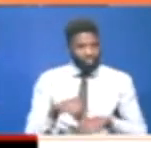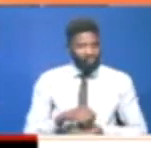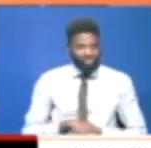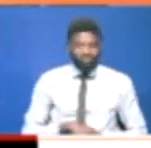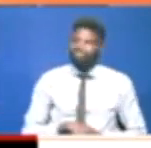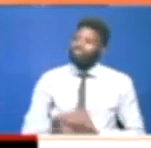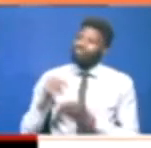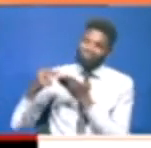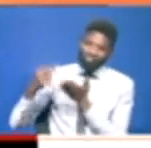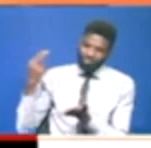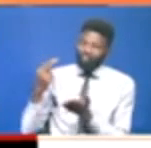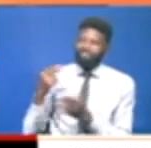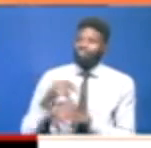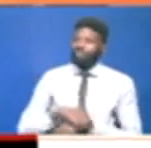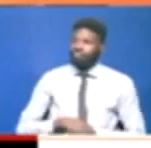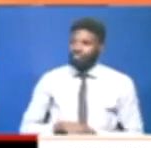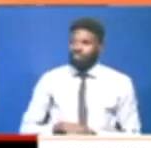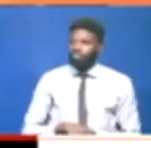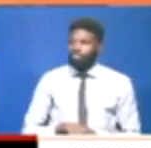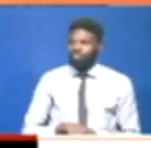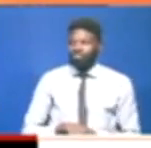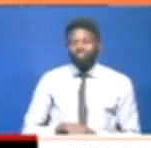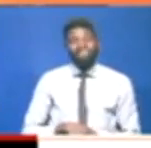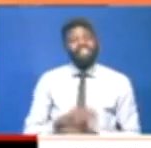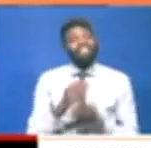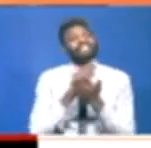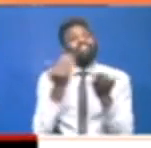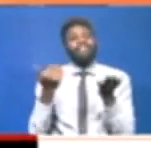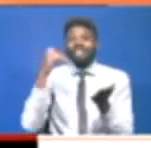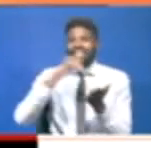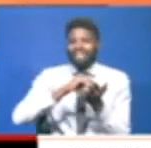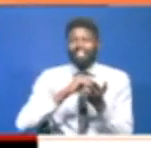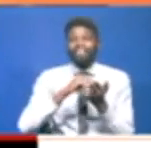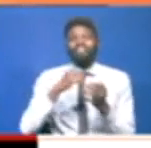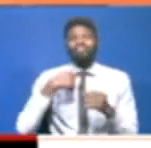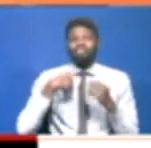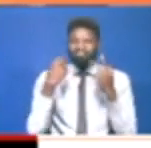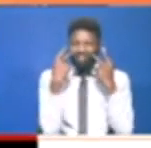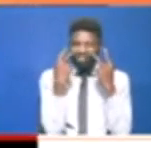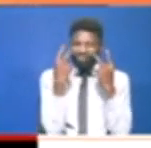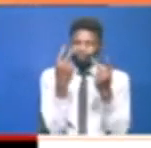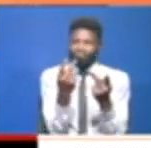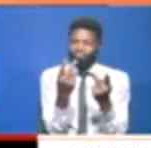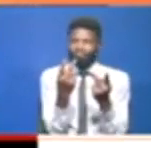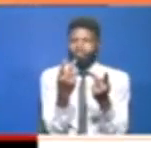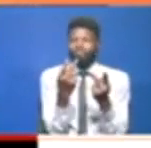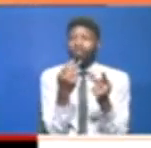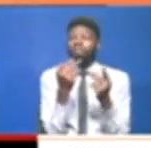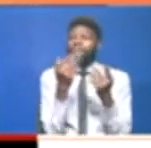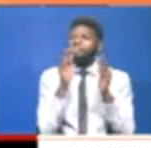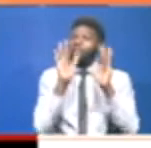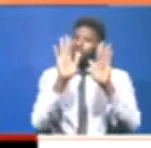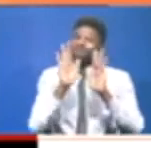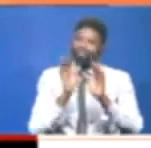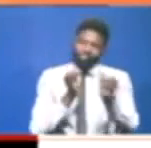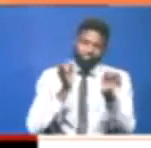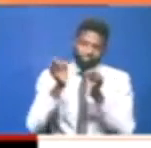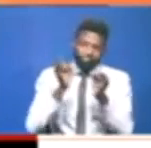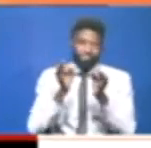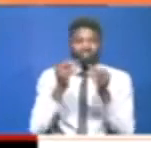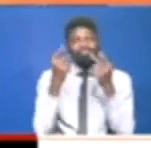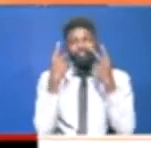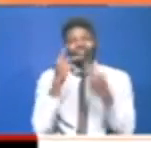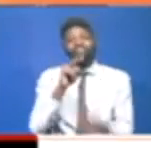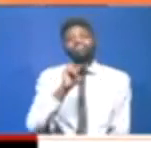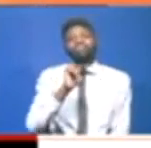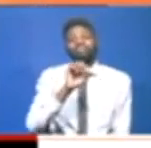high. Something else that is worth highlighting, I mean... like when you look at NSSF, the law